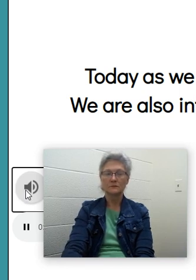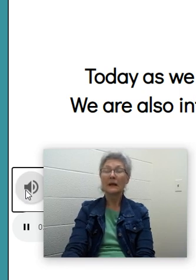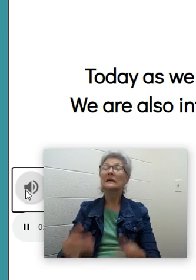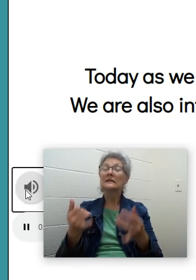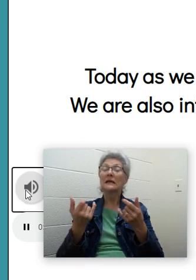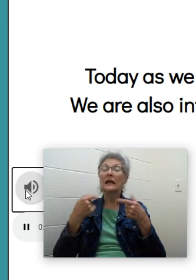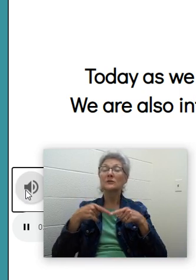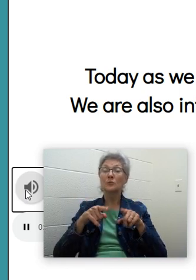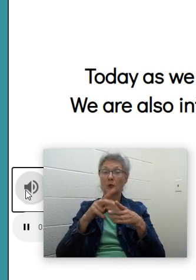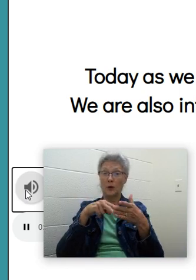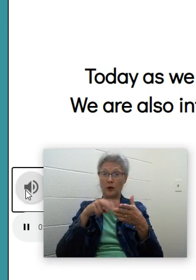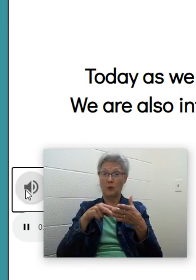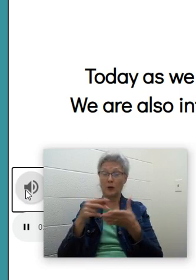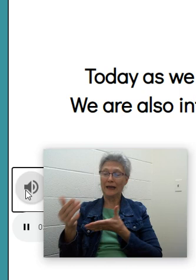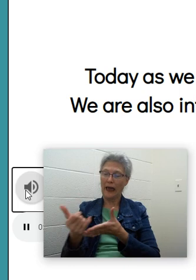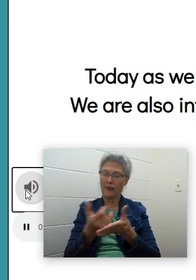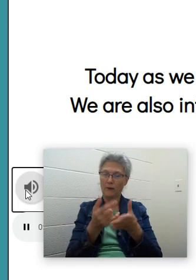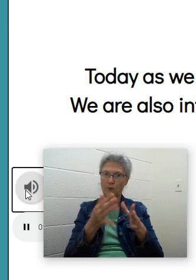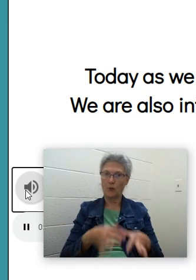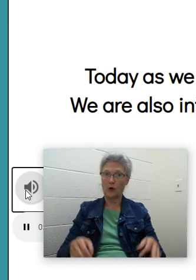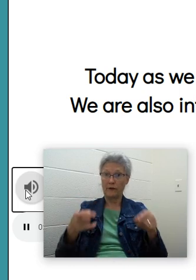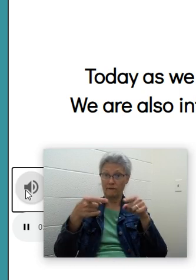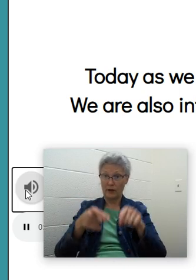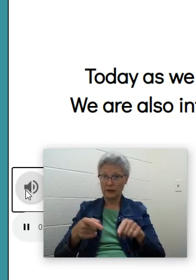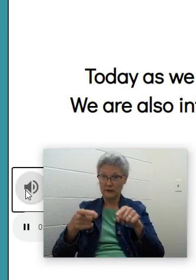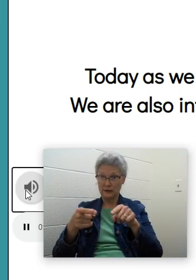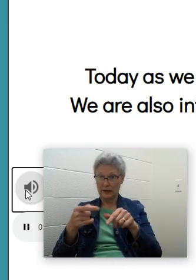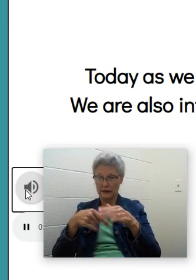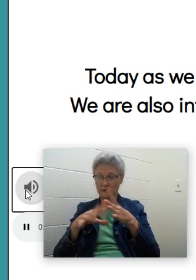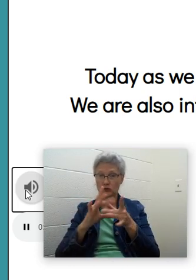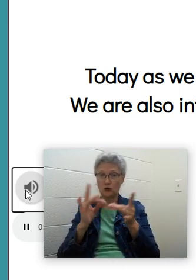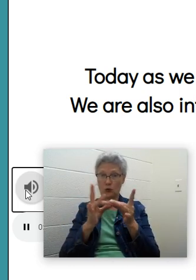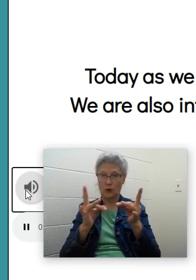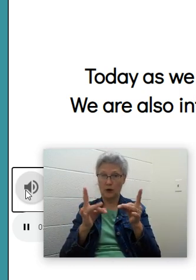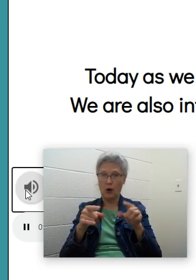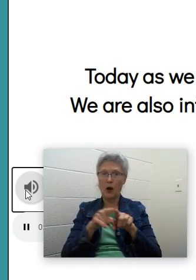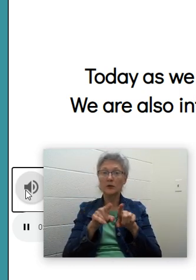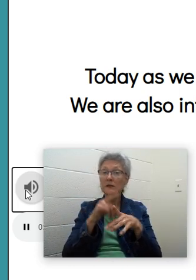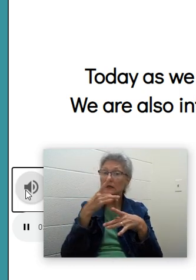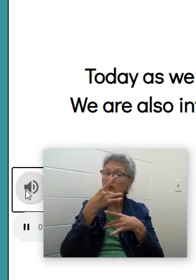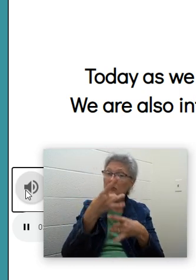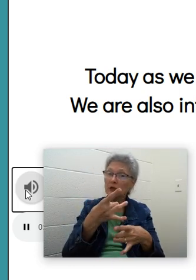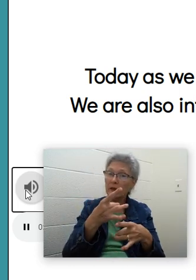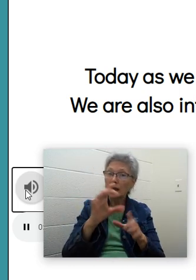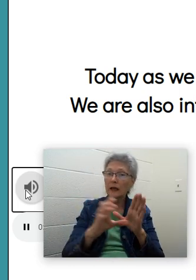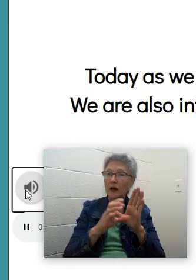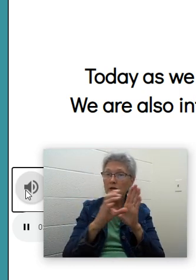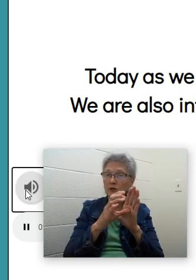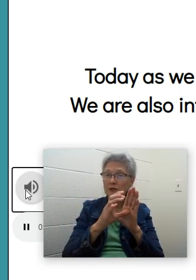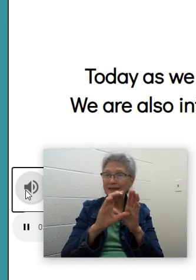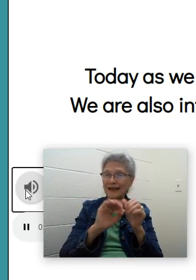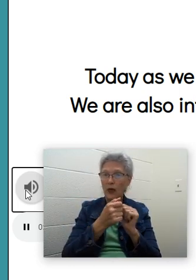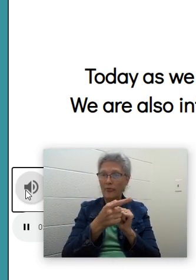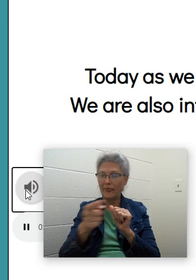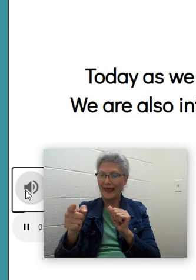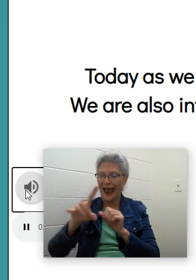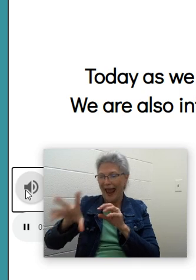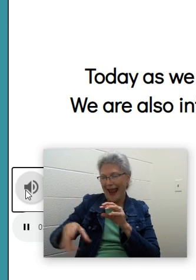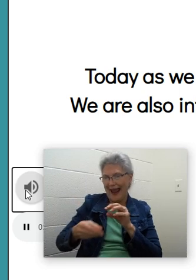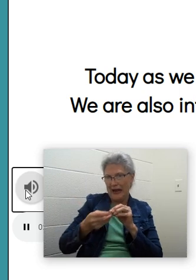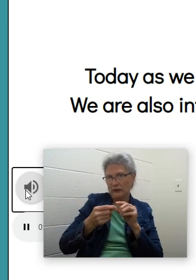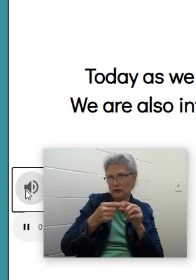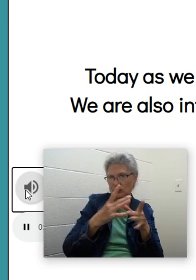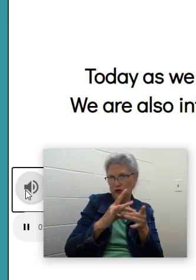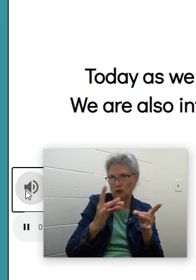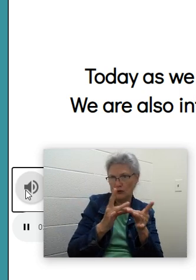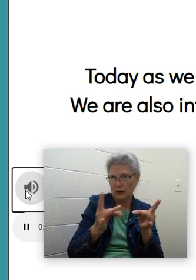Today, as we read, we're going to gather key events happening in the story. We're also interested in the characters and how they add to the story.